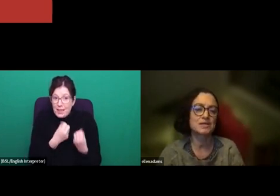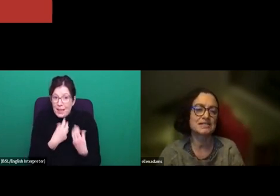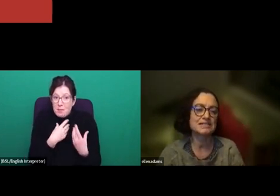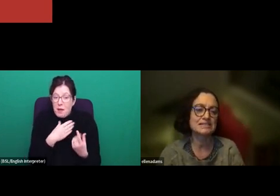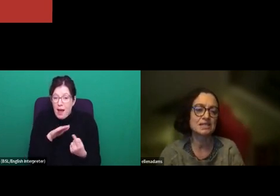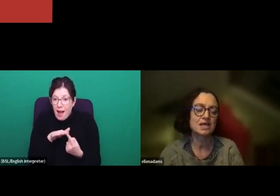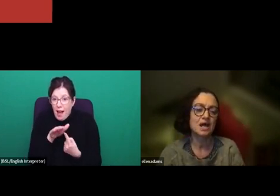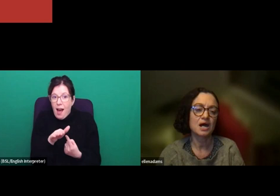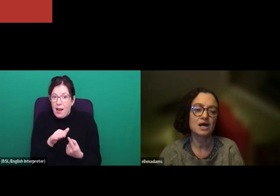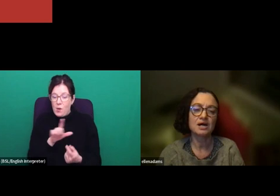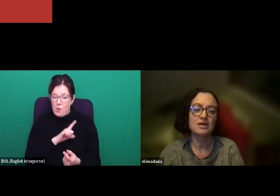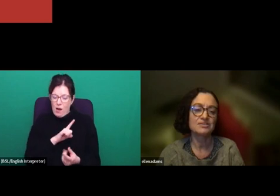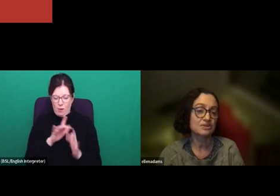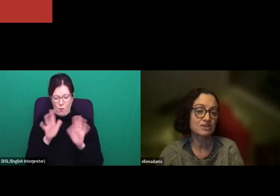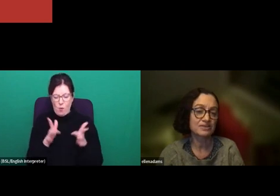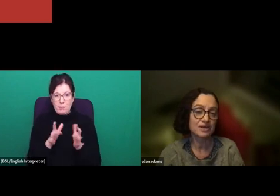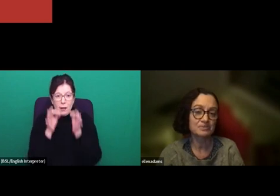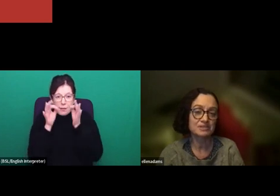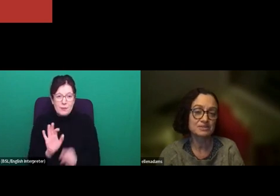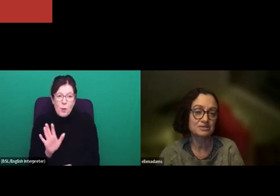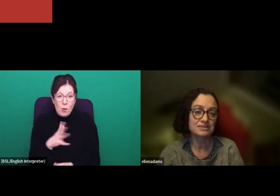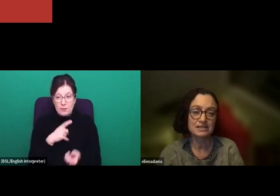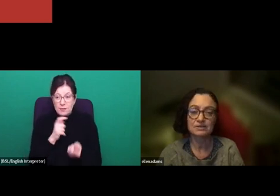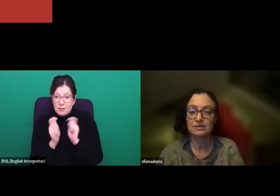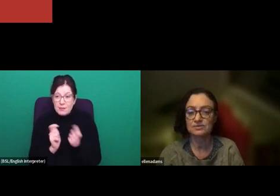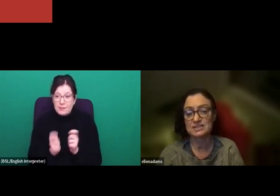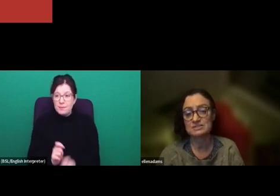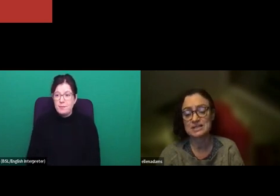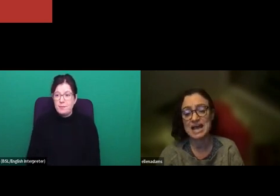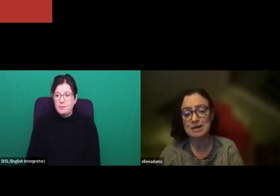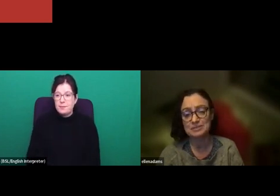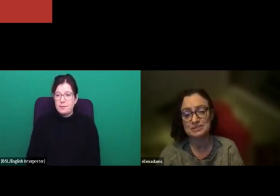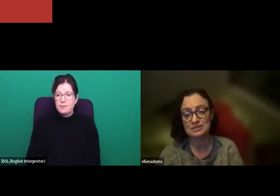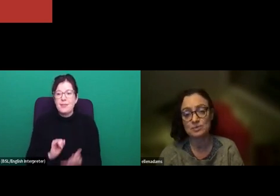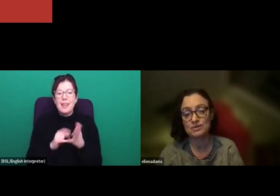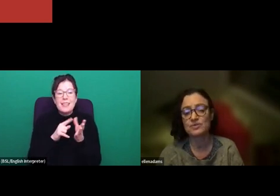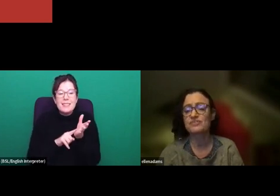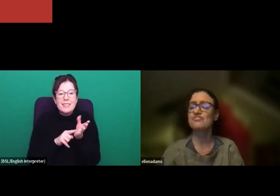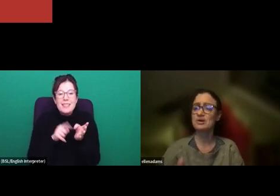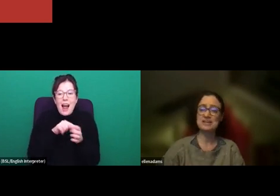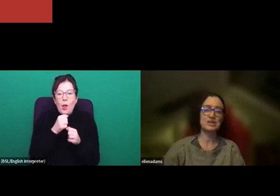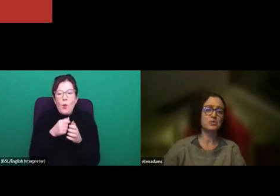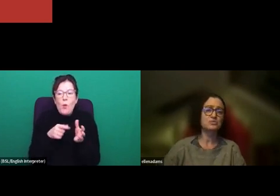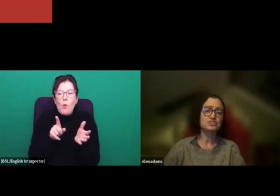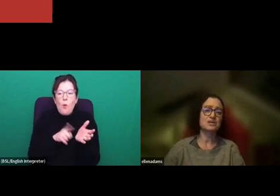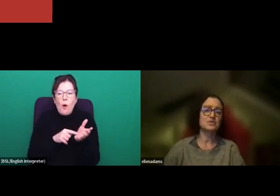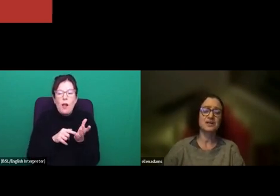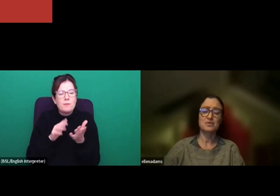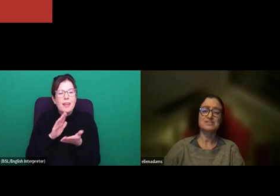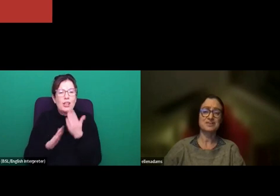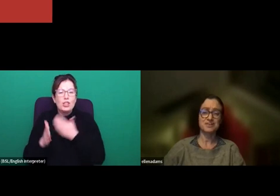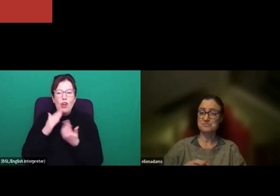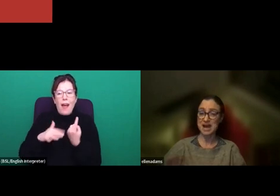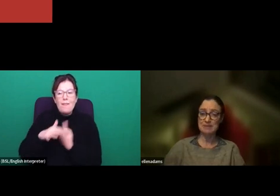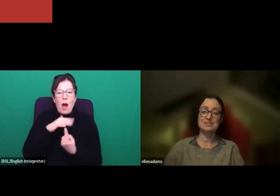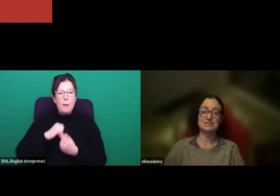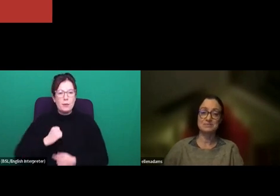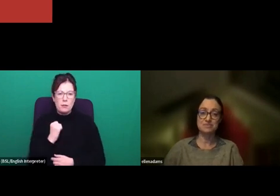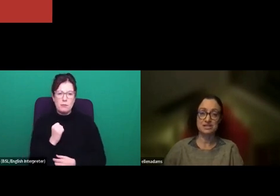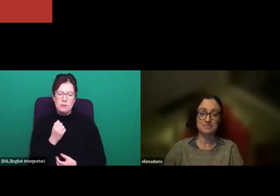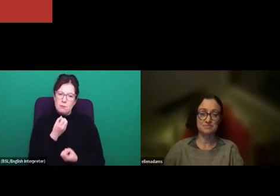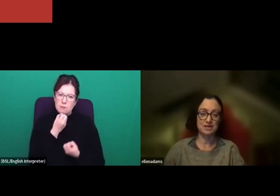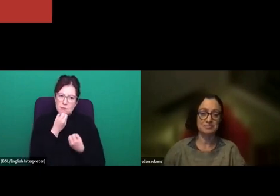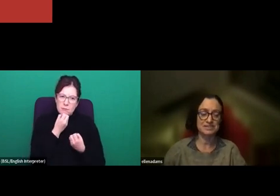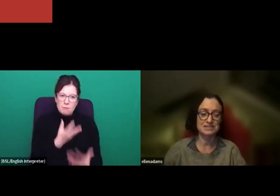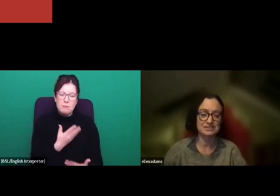the tweaks. Historic Environment Scotland, Sally Gowell, has been absolutely wonderful. The filming also was